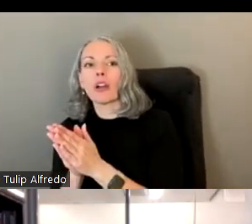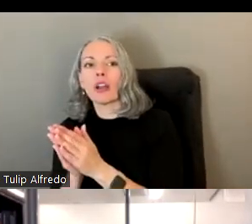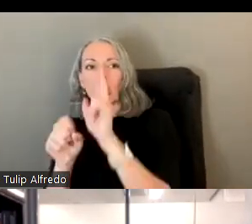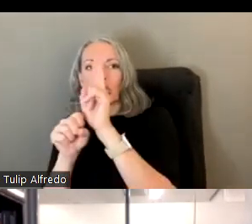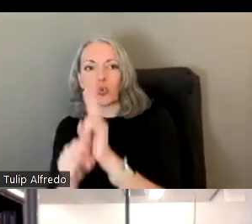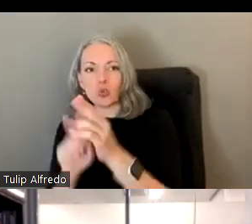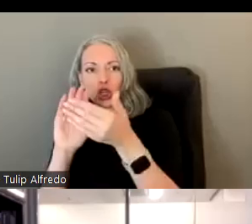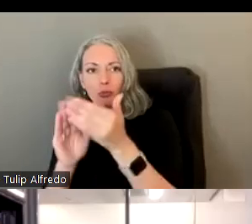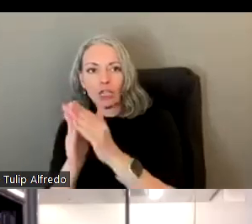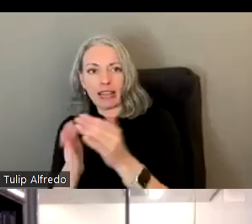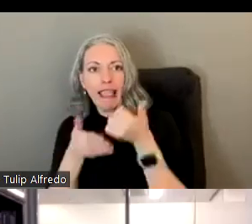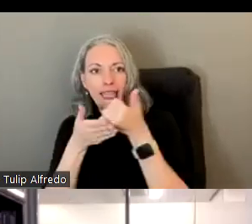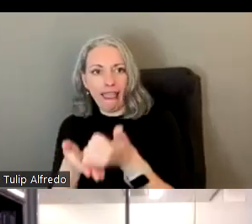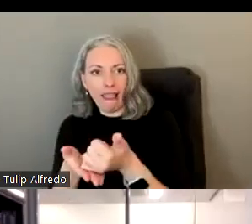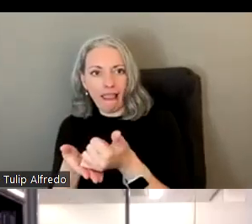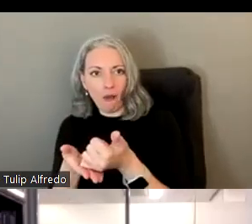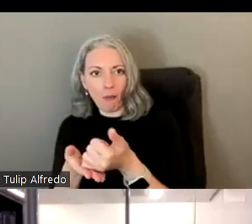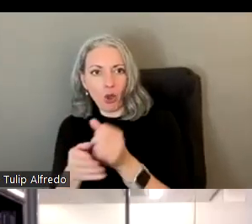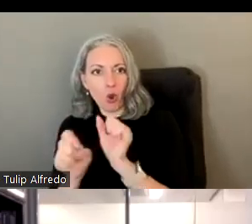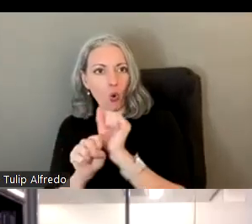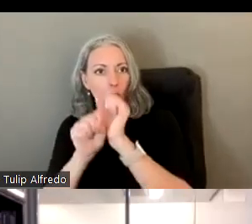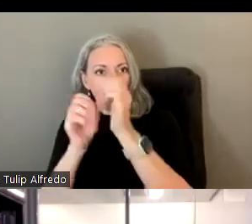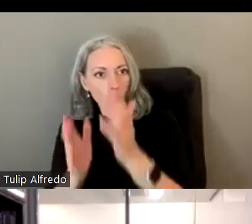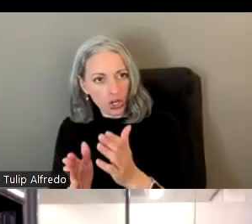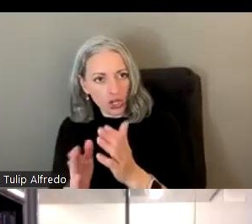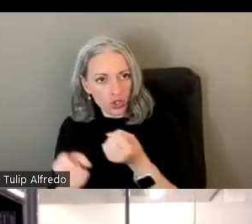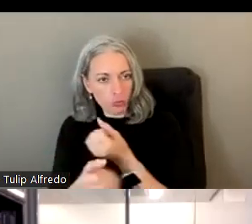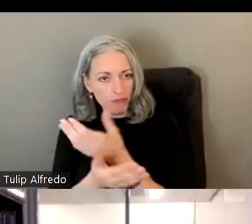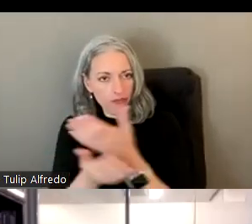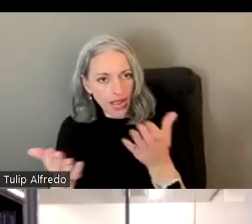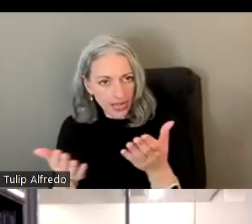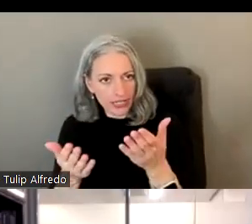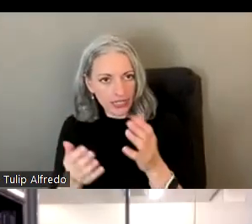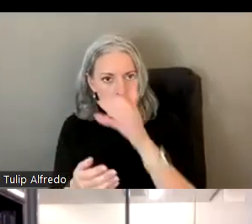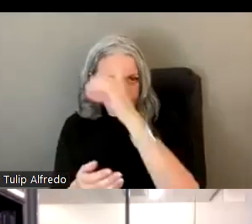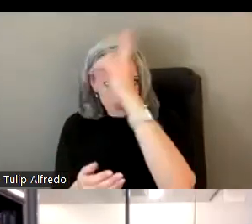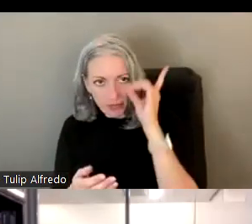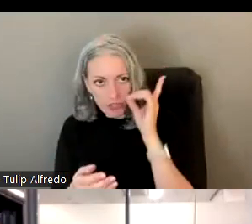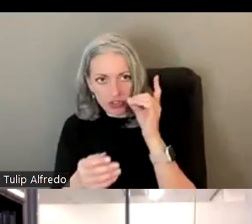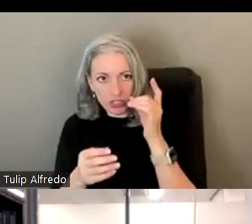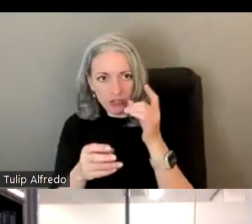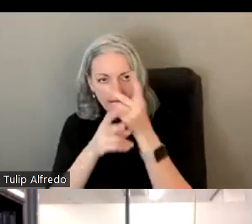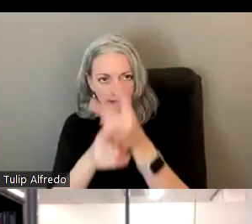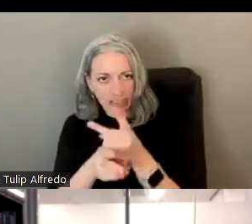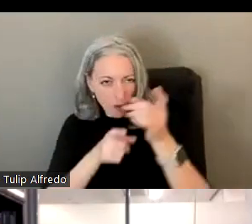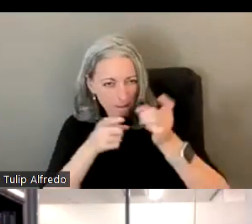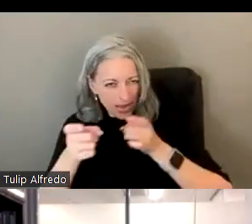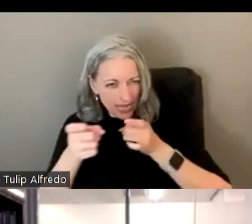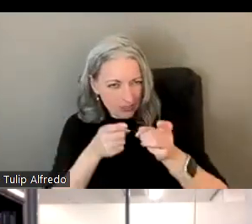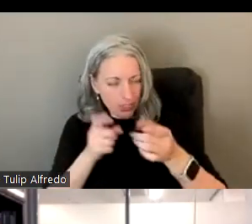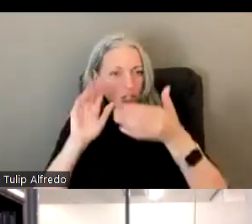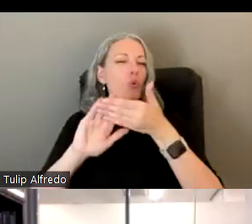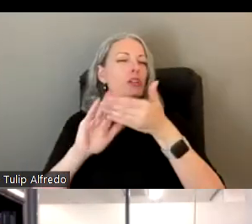community health workers to provide dementia care management. So it's kind of that